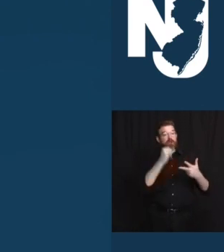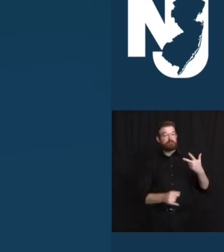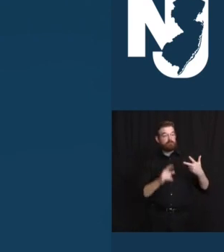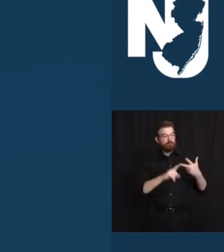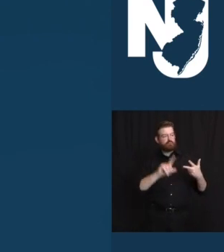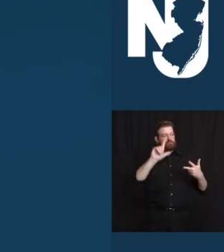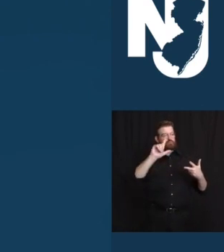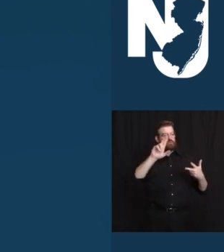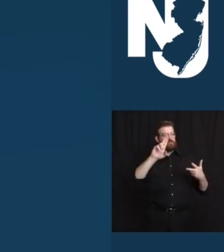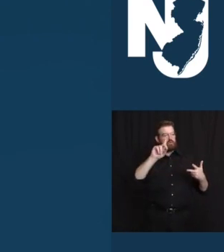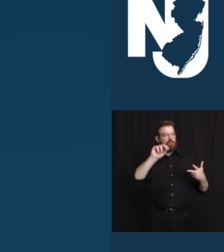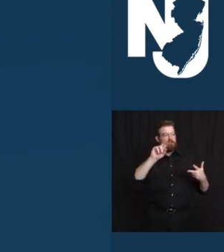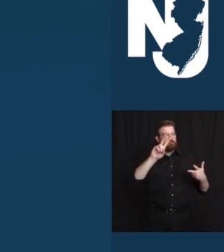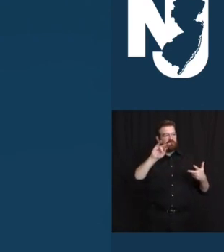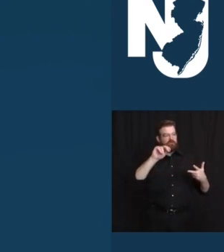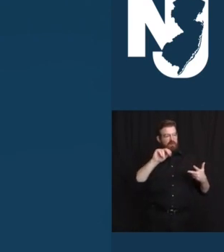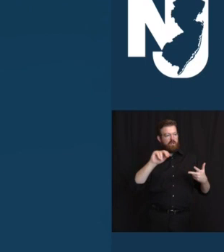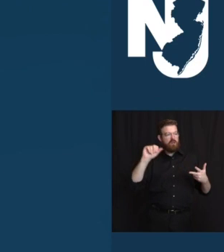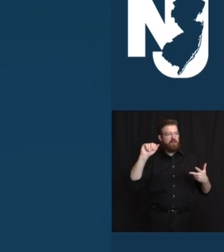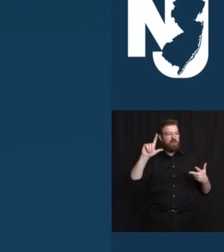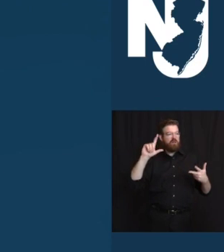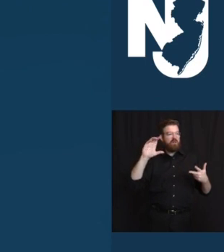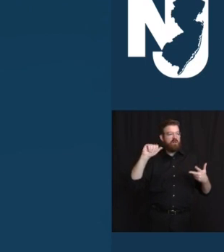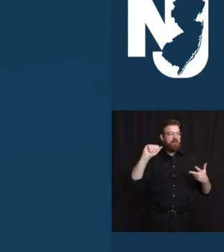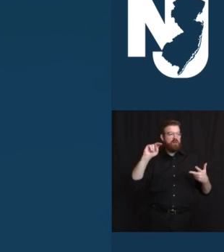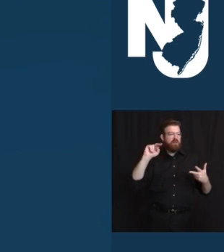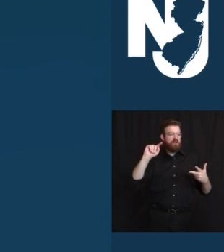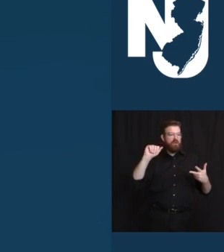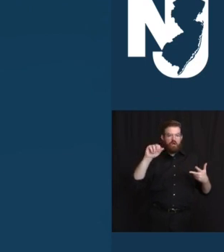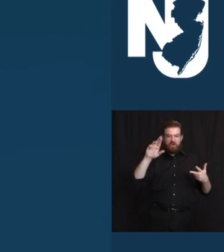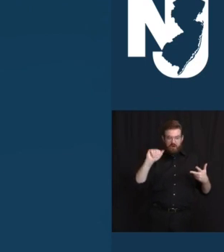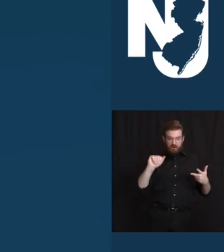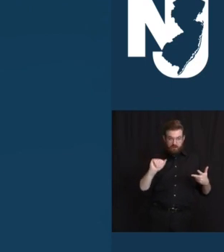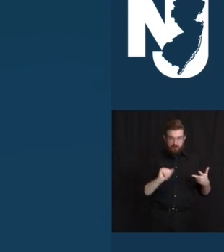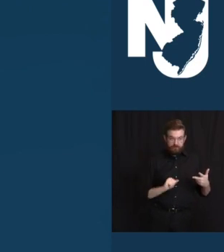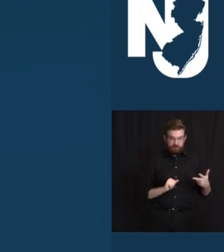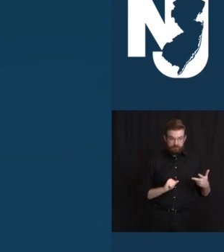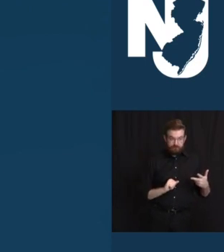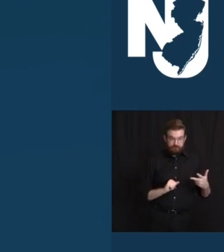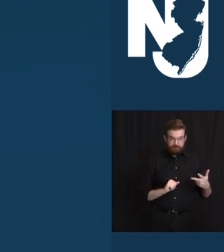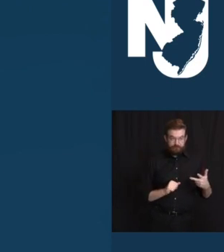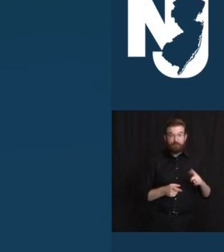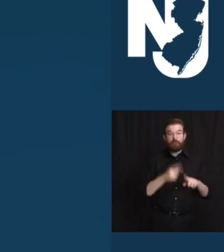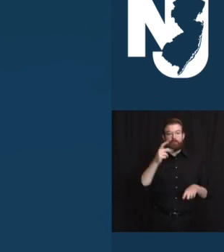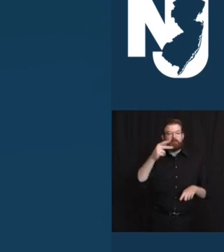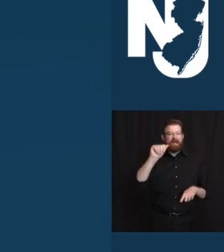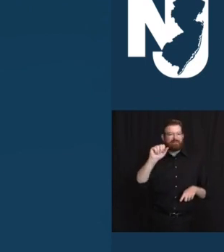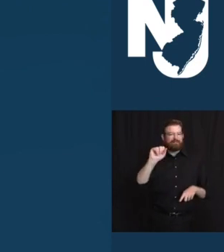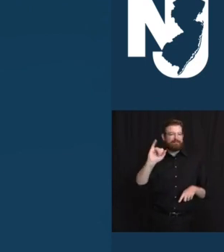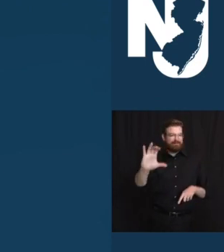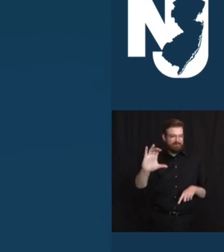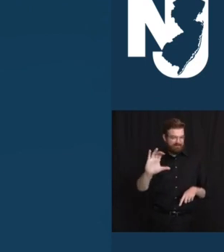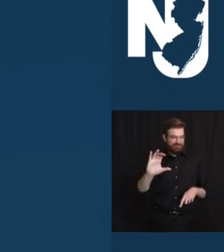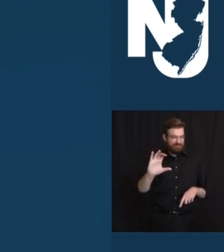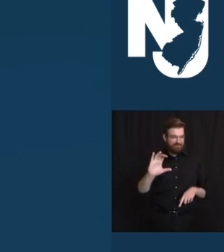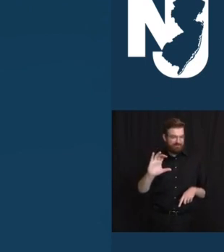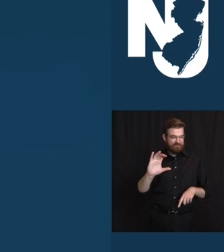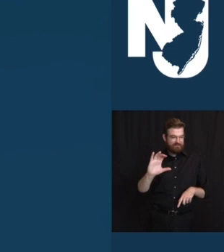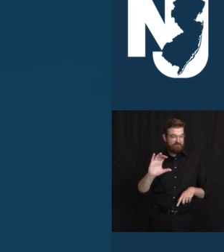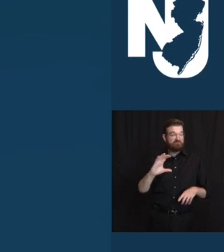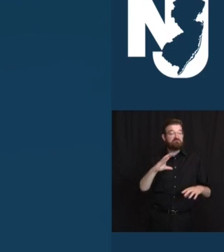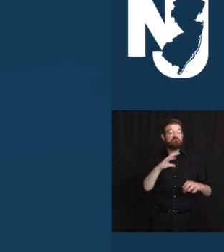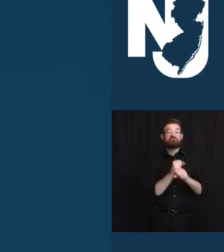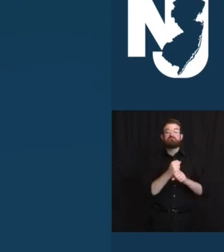Ludovino Alcantara of Passaic. Ludo, as he was known, was born and raised in the Dominican Republic and came